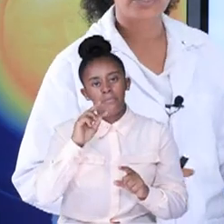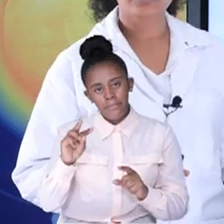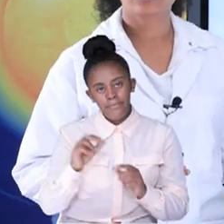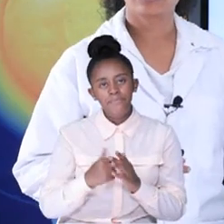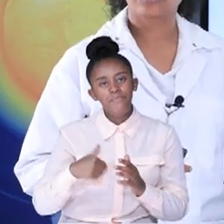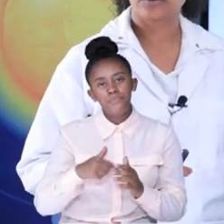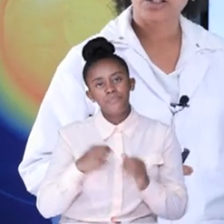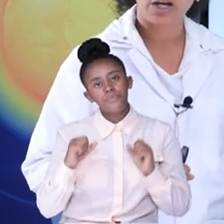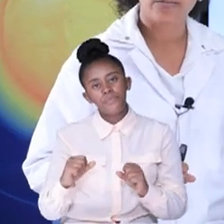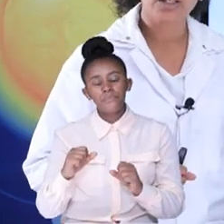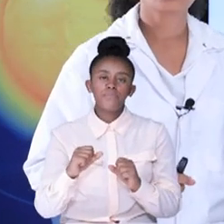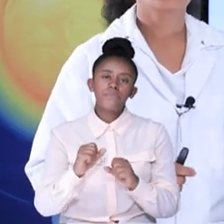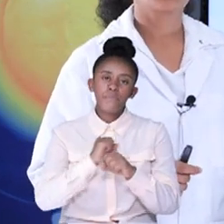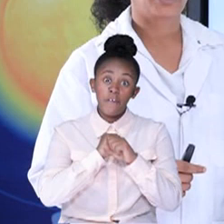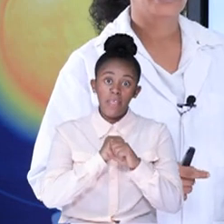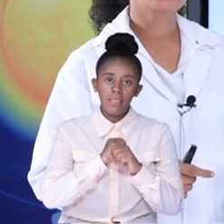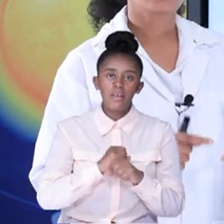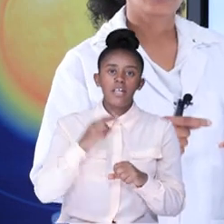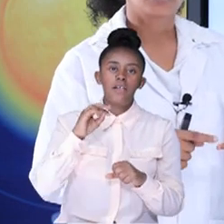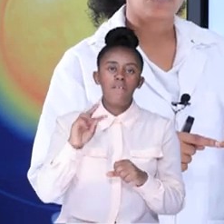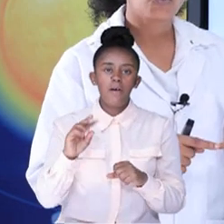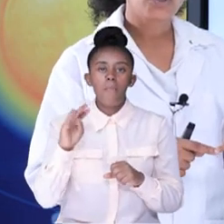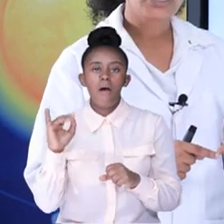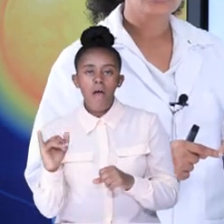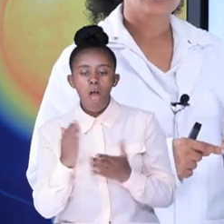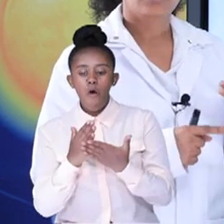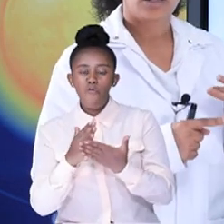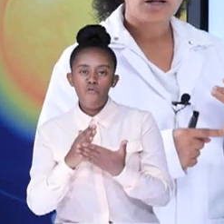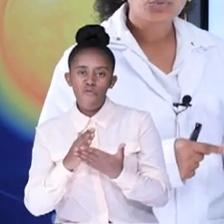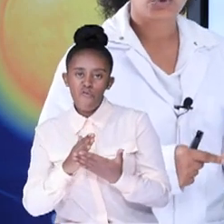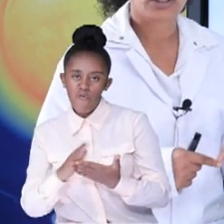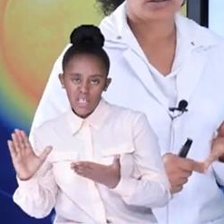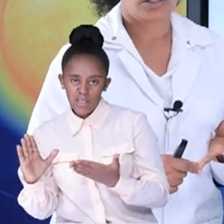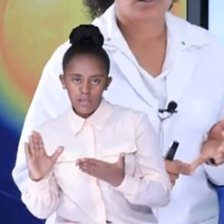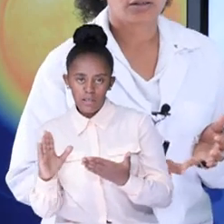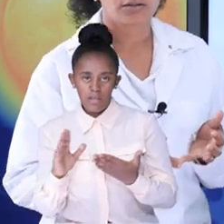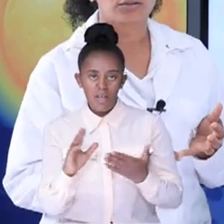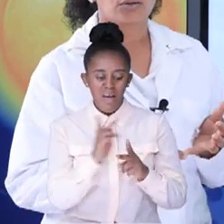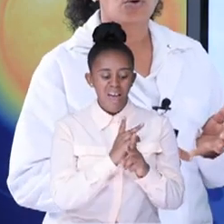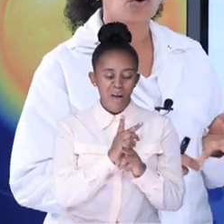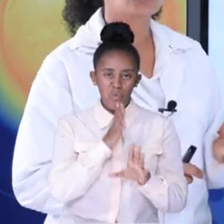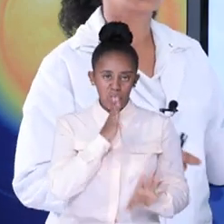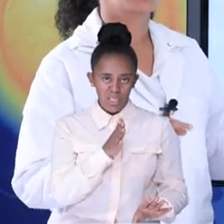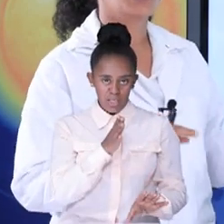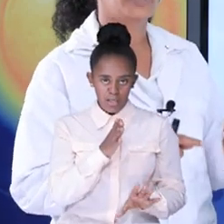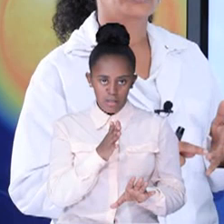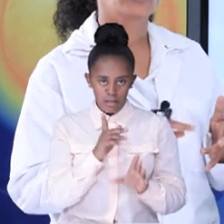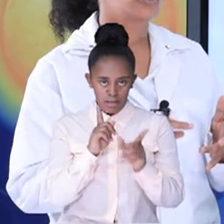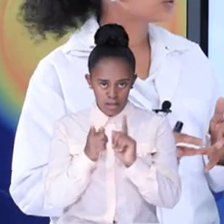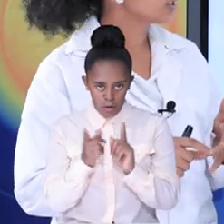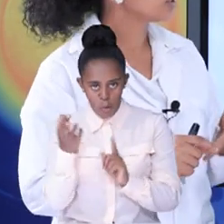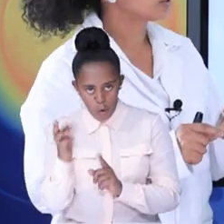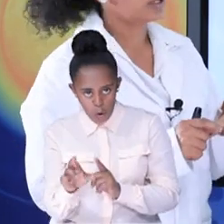can prevent HIV by avoiding unprotected sex or